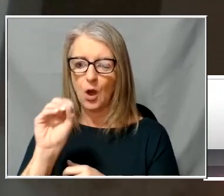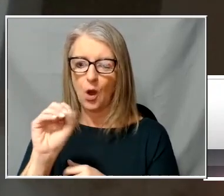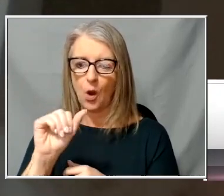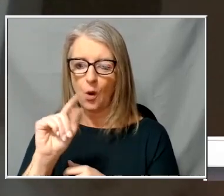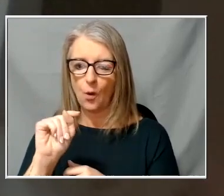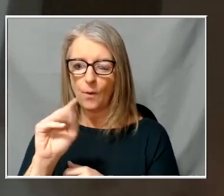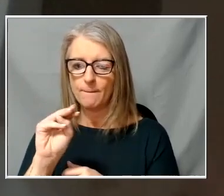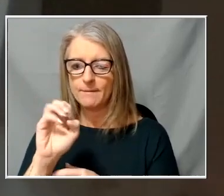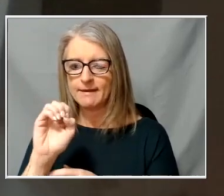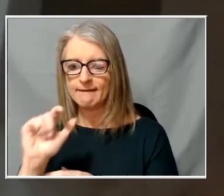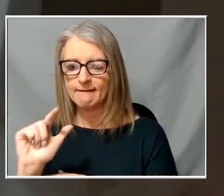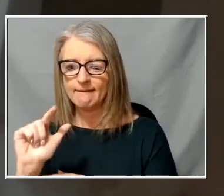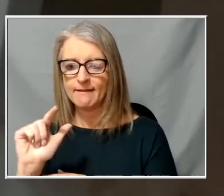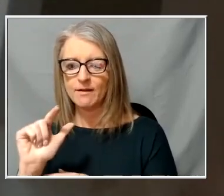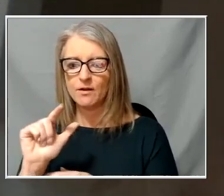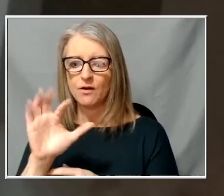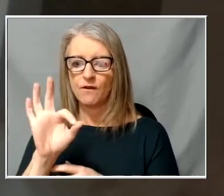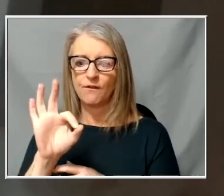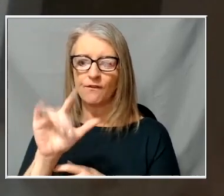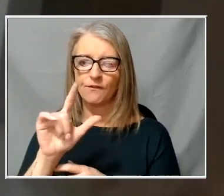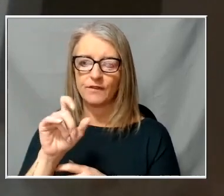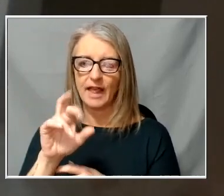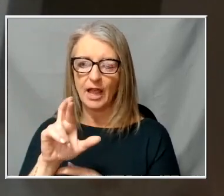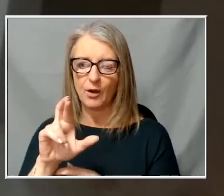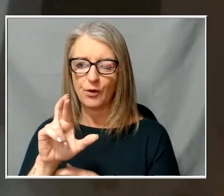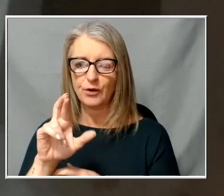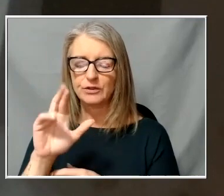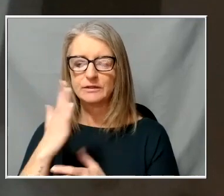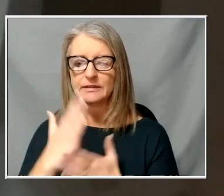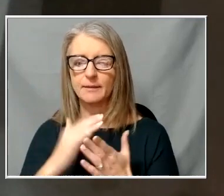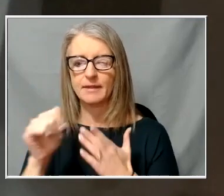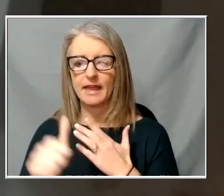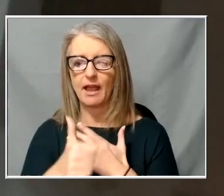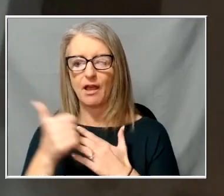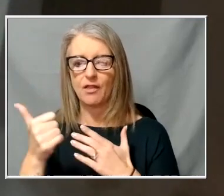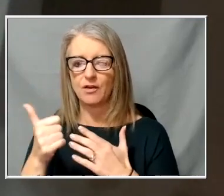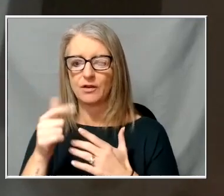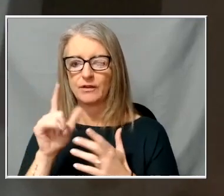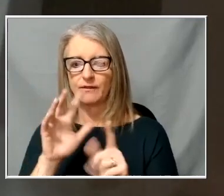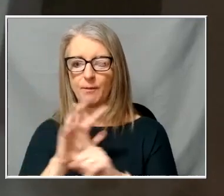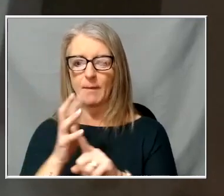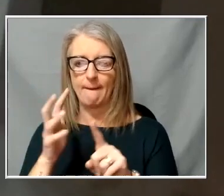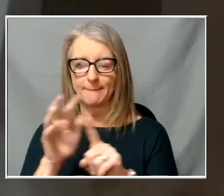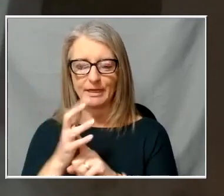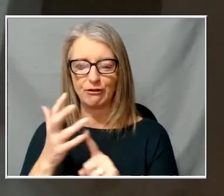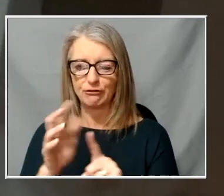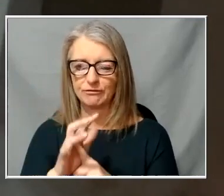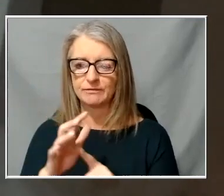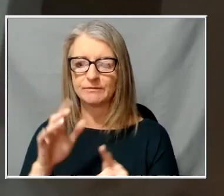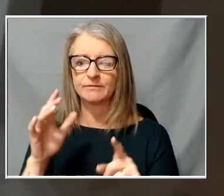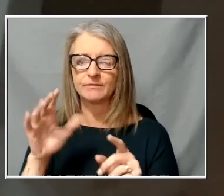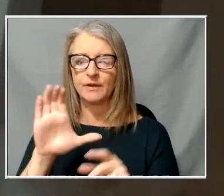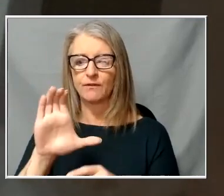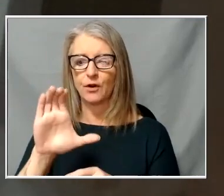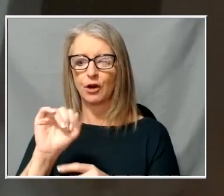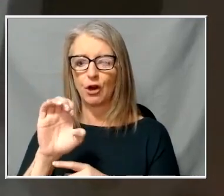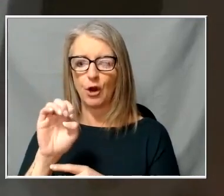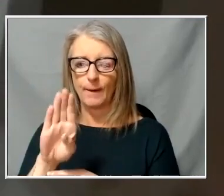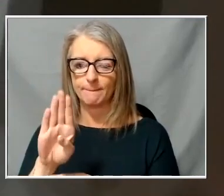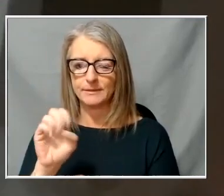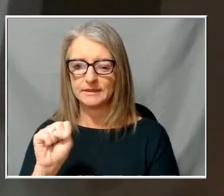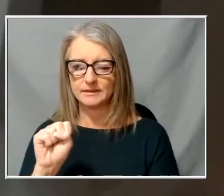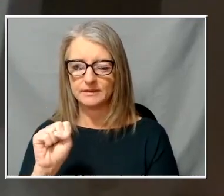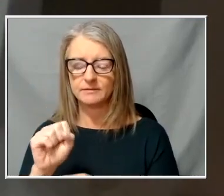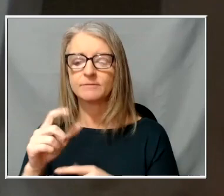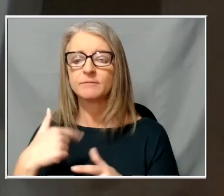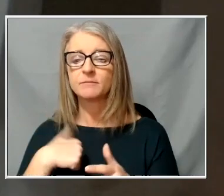oatmeal or flour or some of the other things that are so popular as carbohydrates. So what I